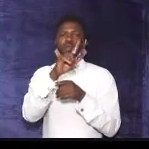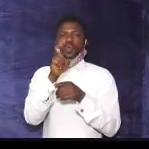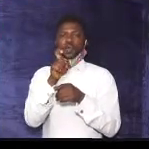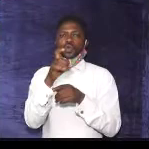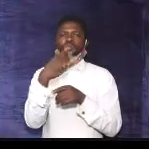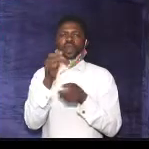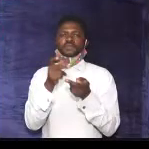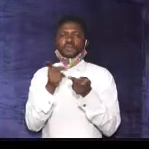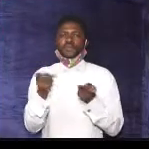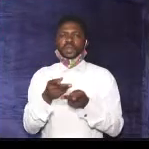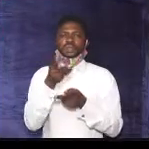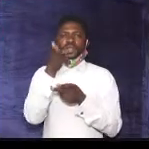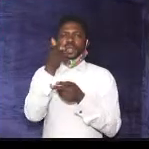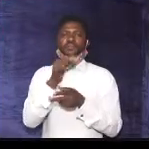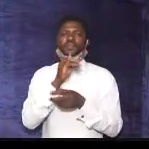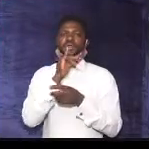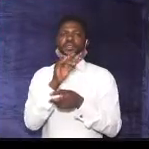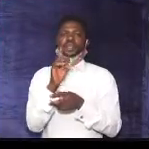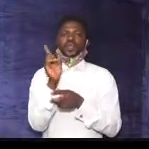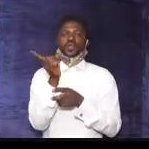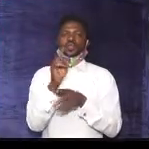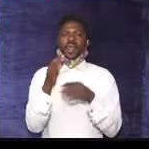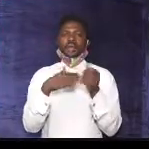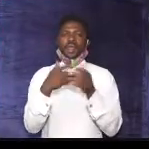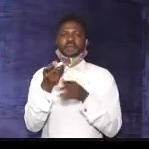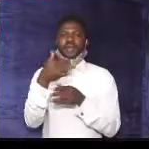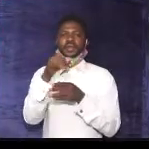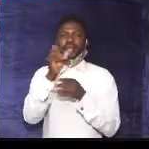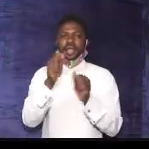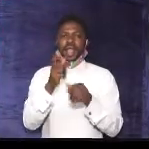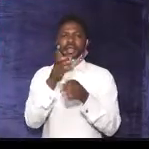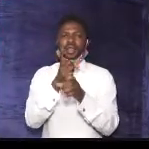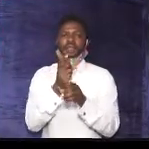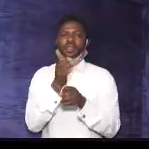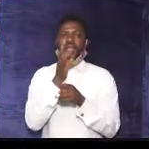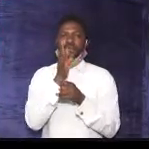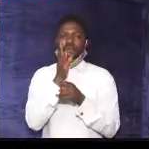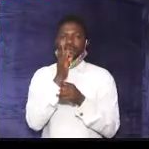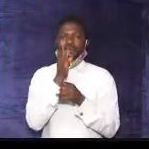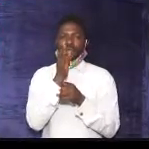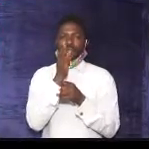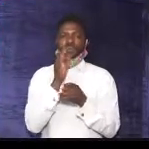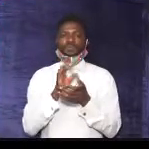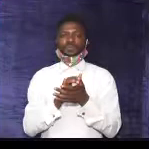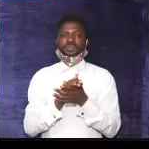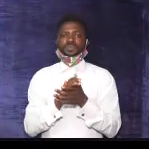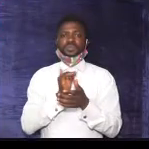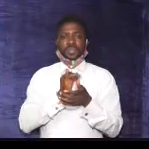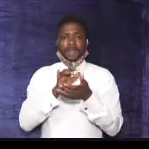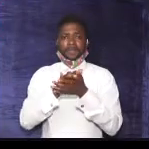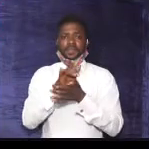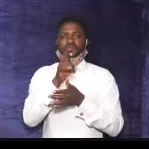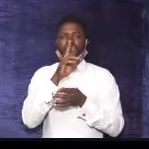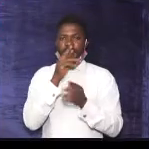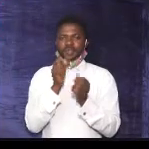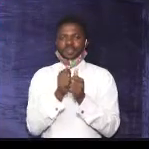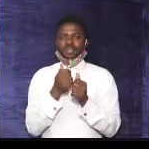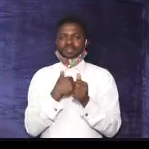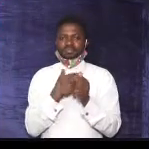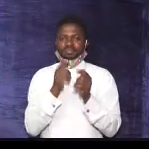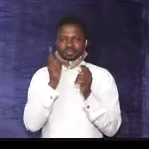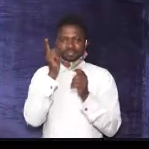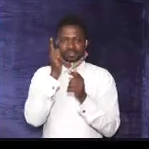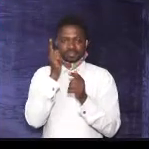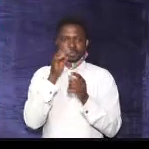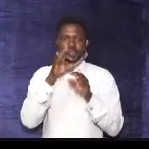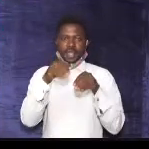time of place there is wherever they can get food. I believe you are with